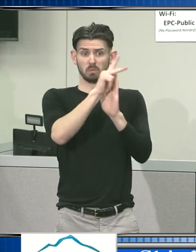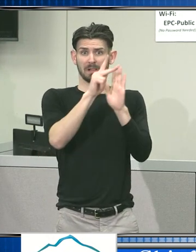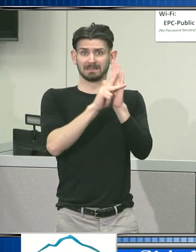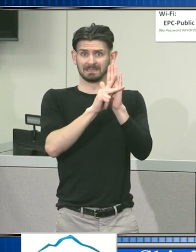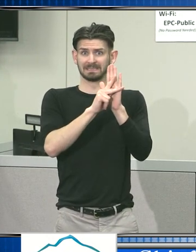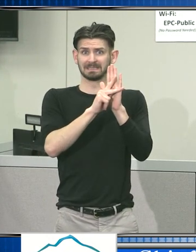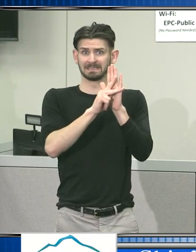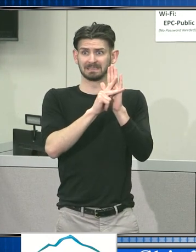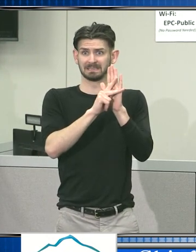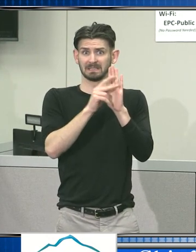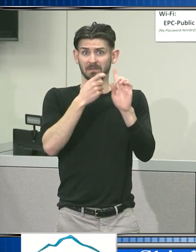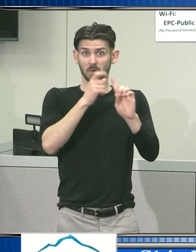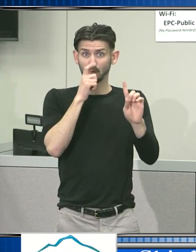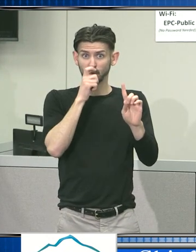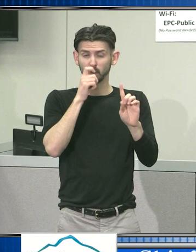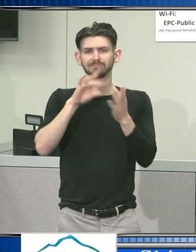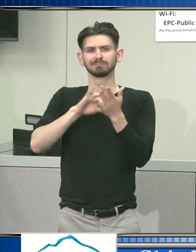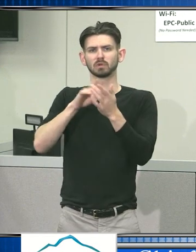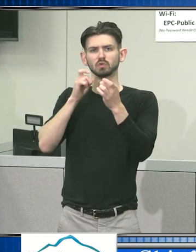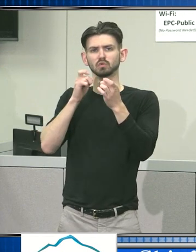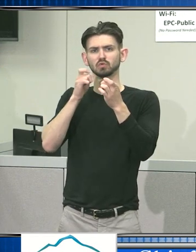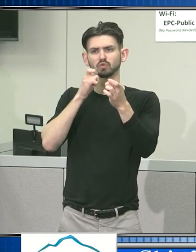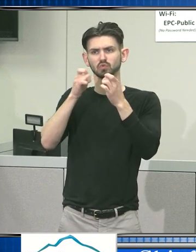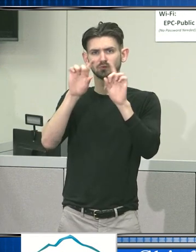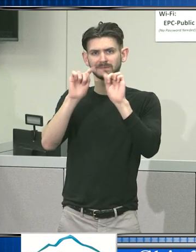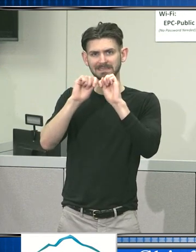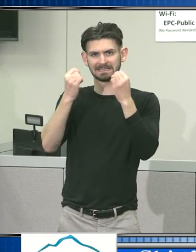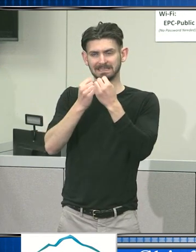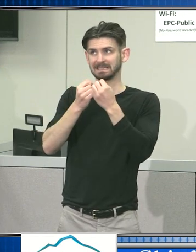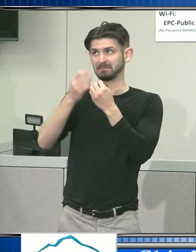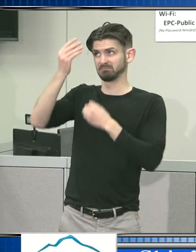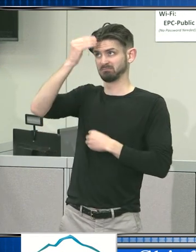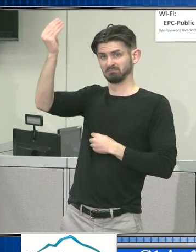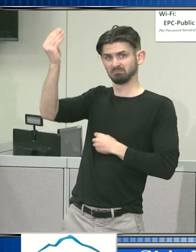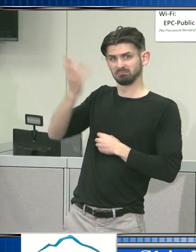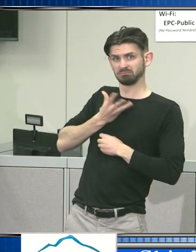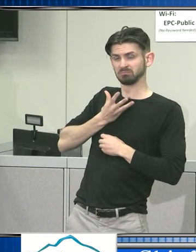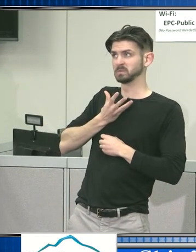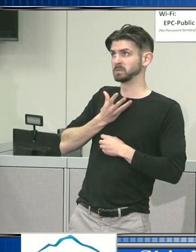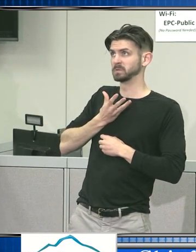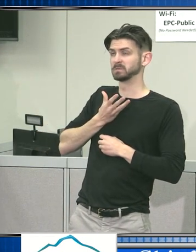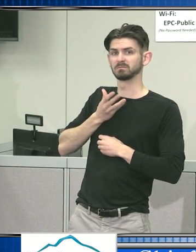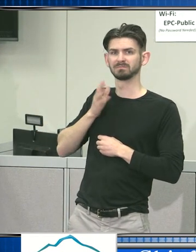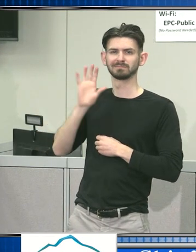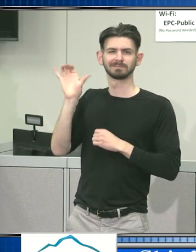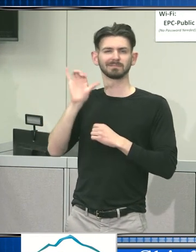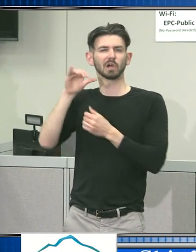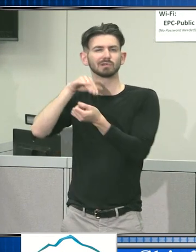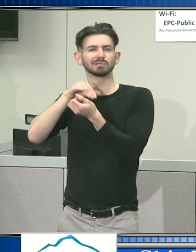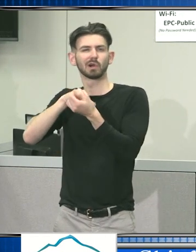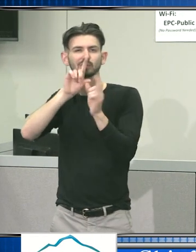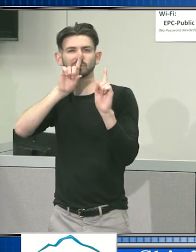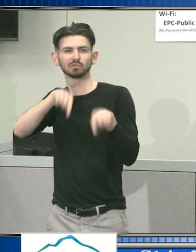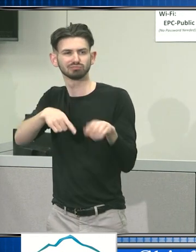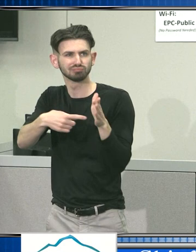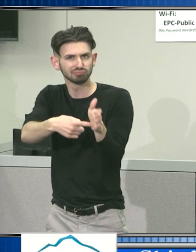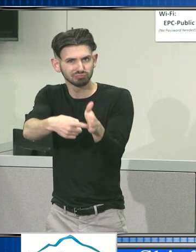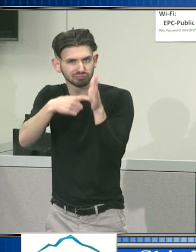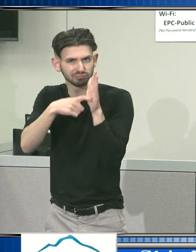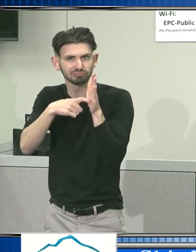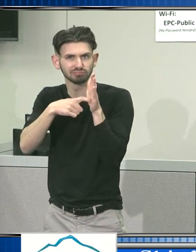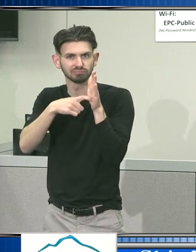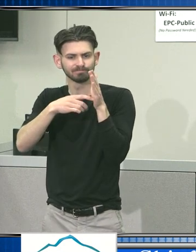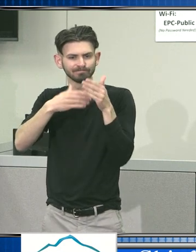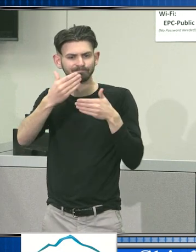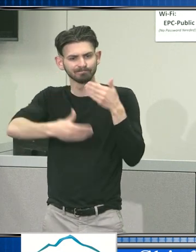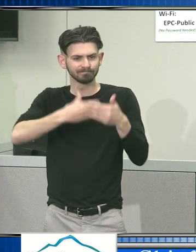to us by our medical direction team that has given us really a doctor's order to say this is how we need to proceed in order to